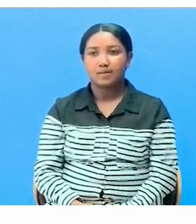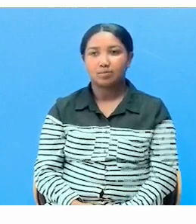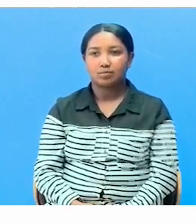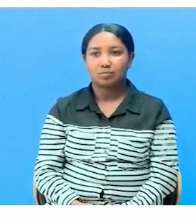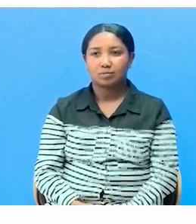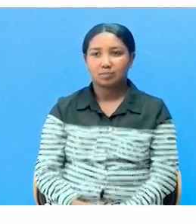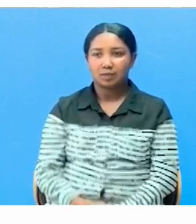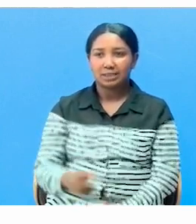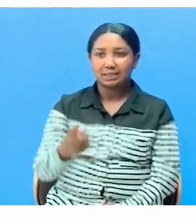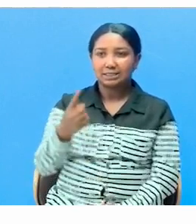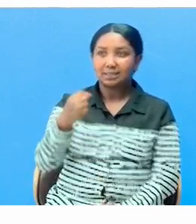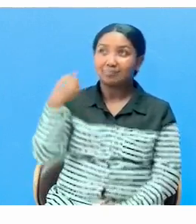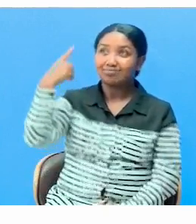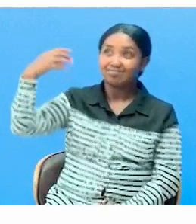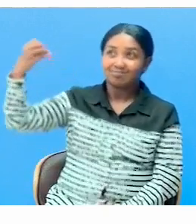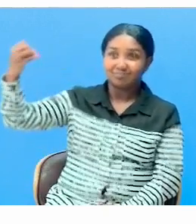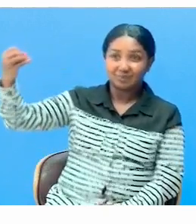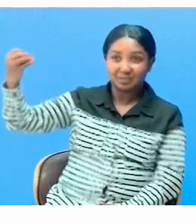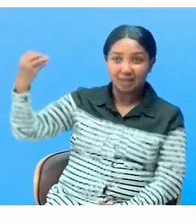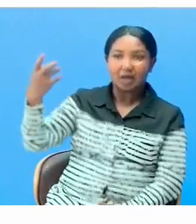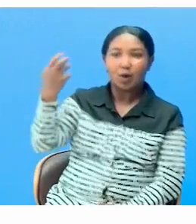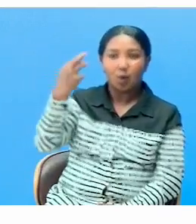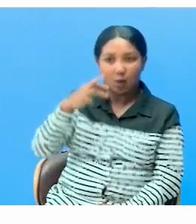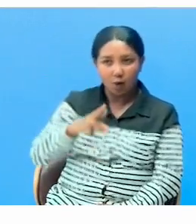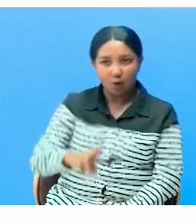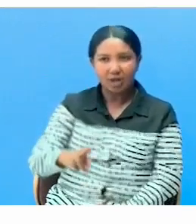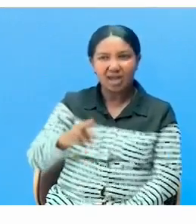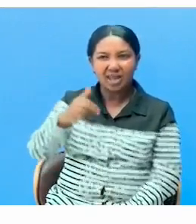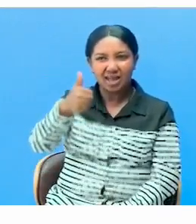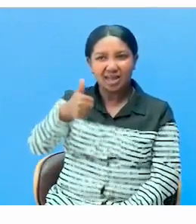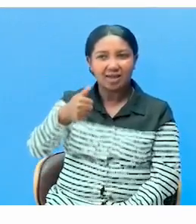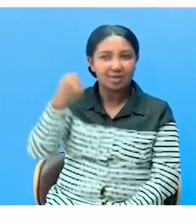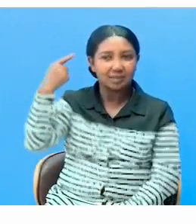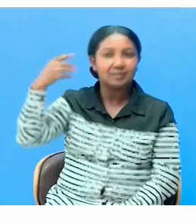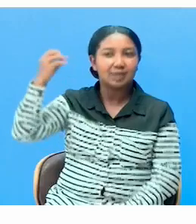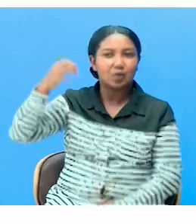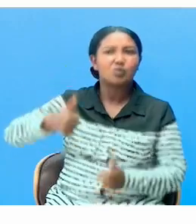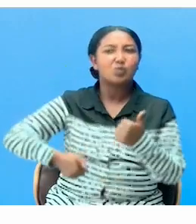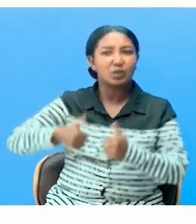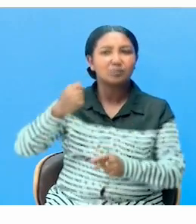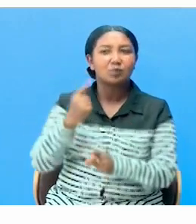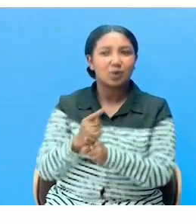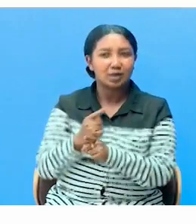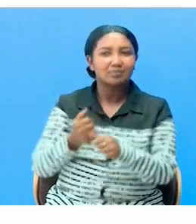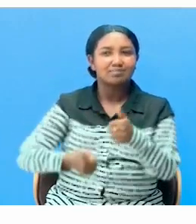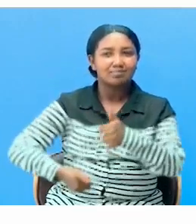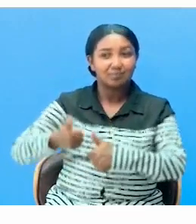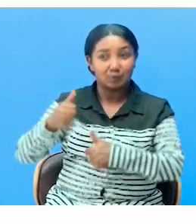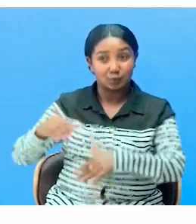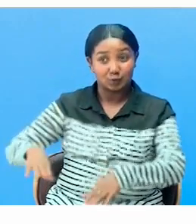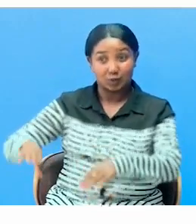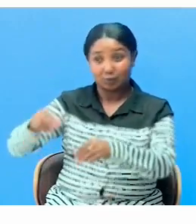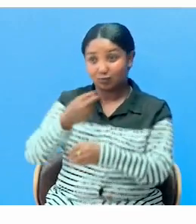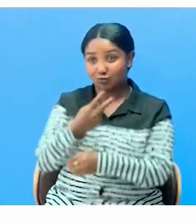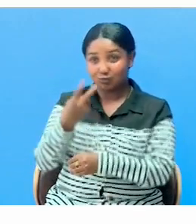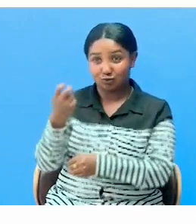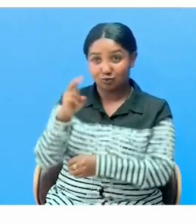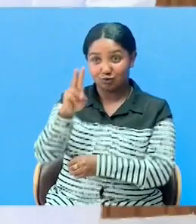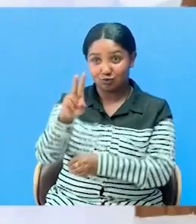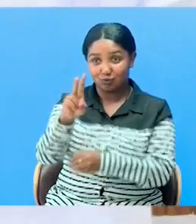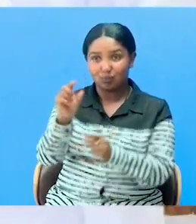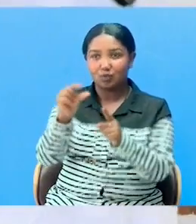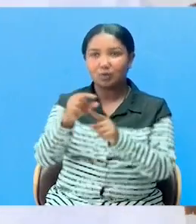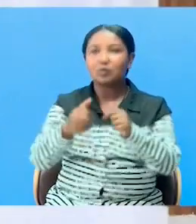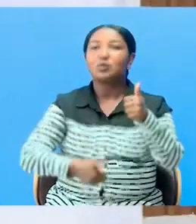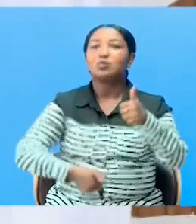The sun or a sun? A student, look at these two words.